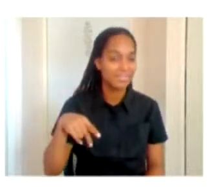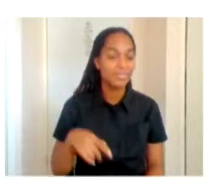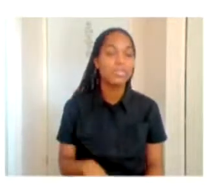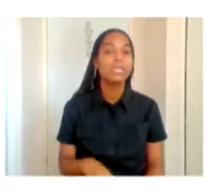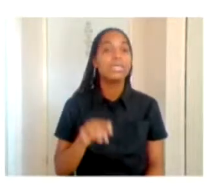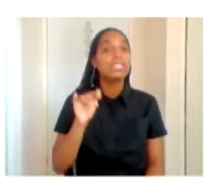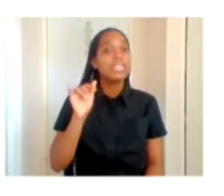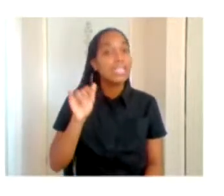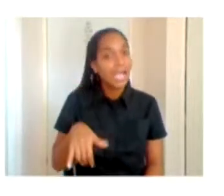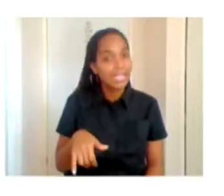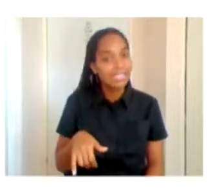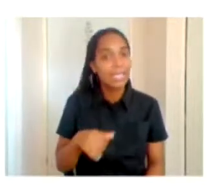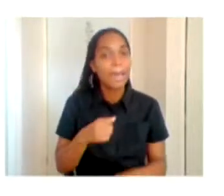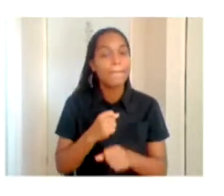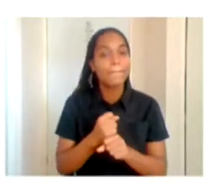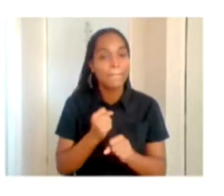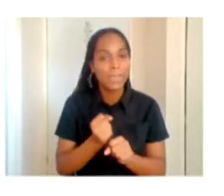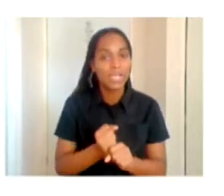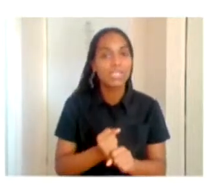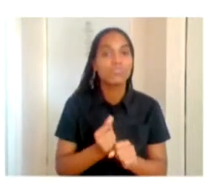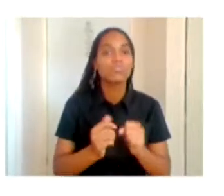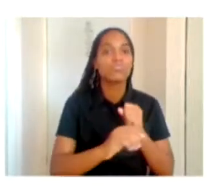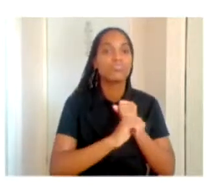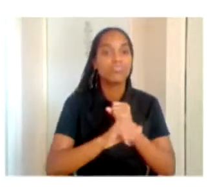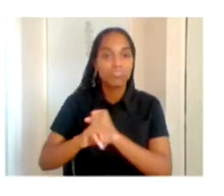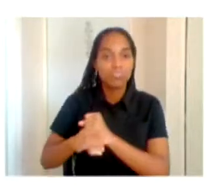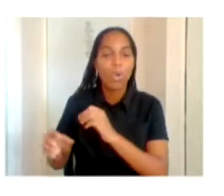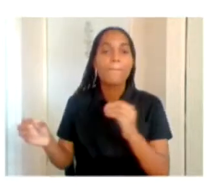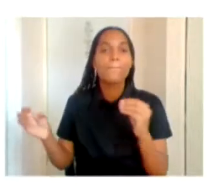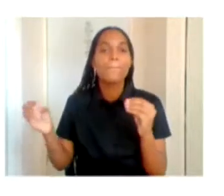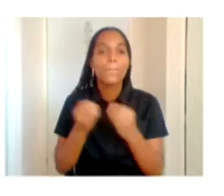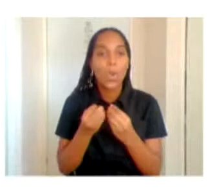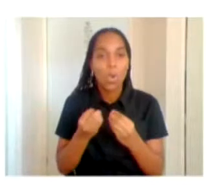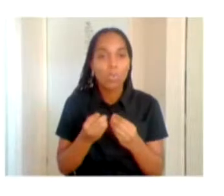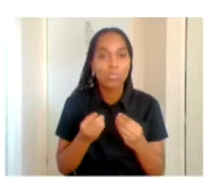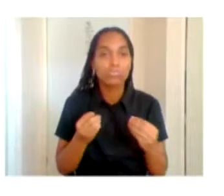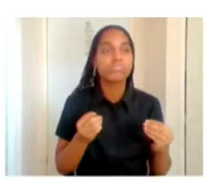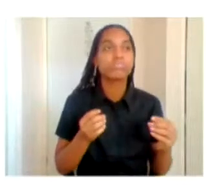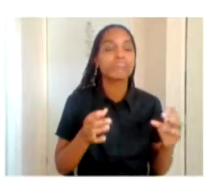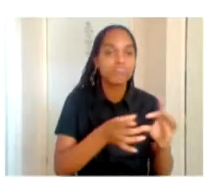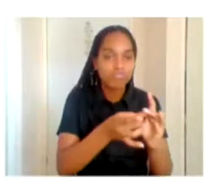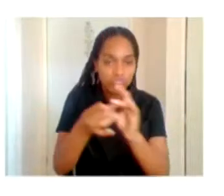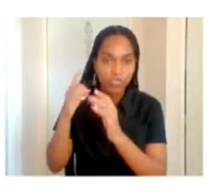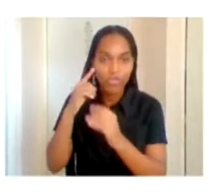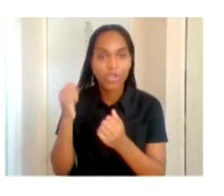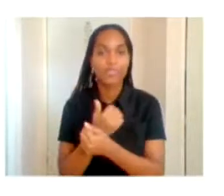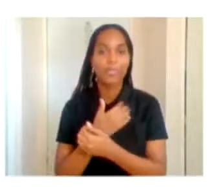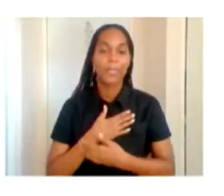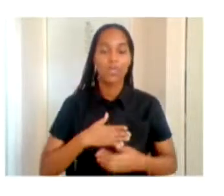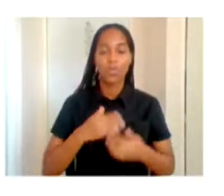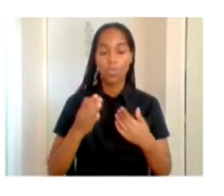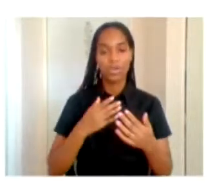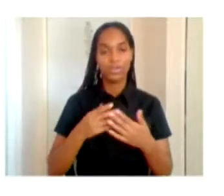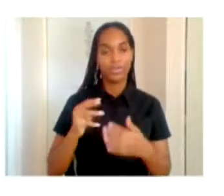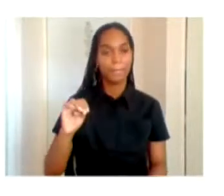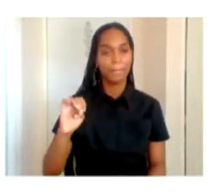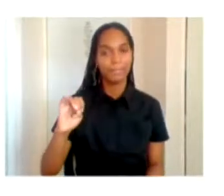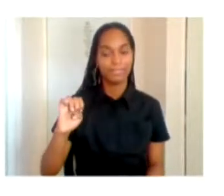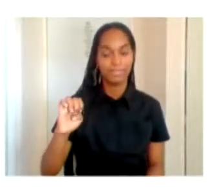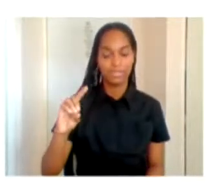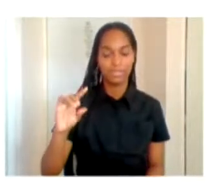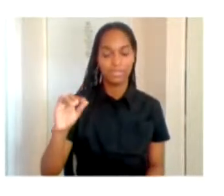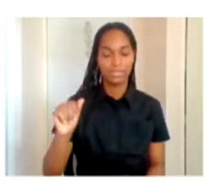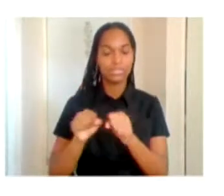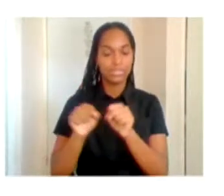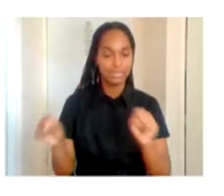makes, broadcast more friendlier with, any other, media ecosystem, as, Madeline also point out. And